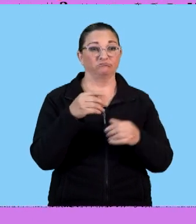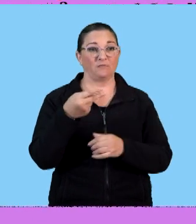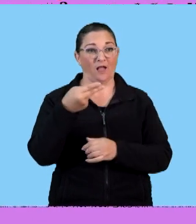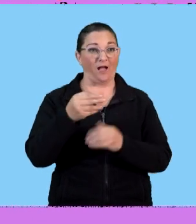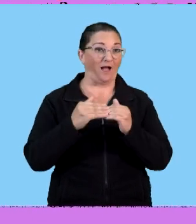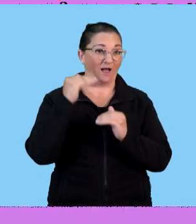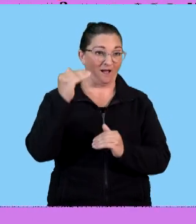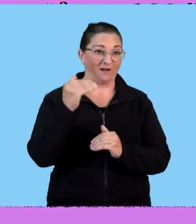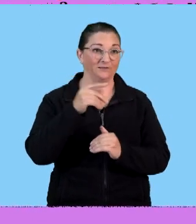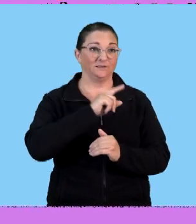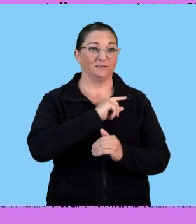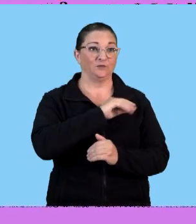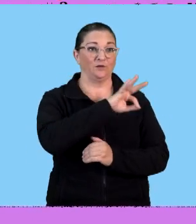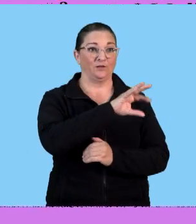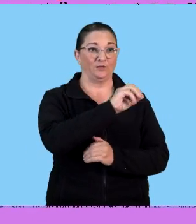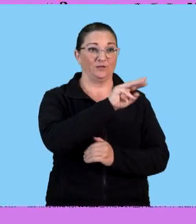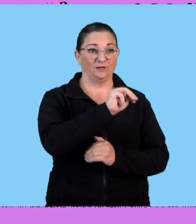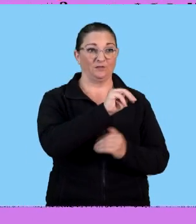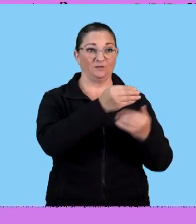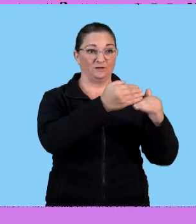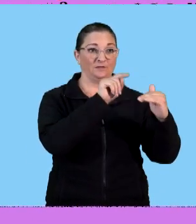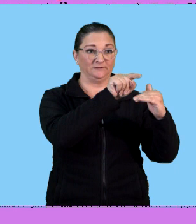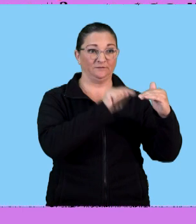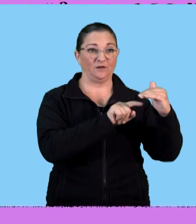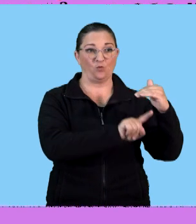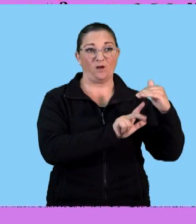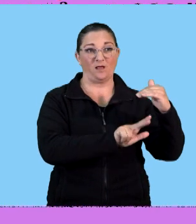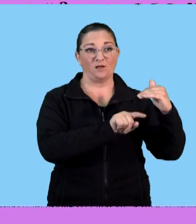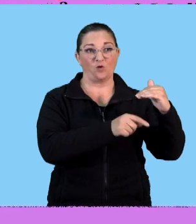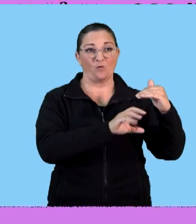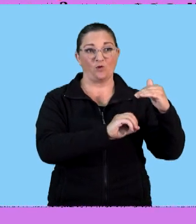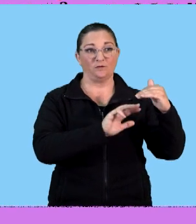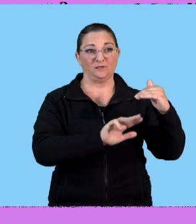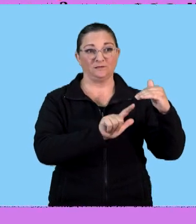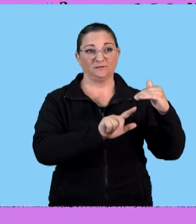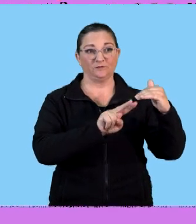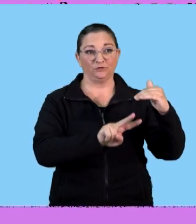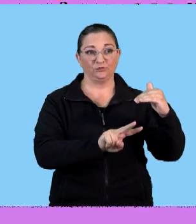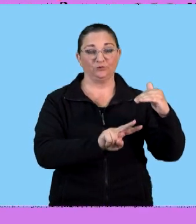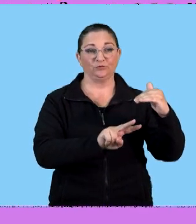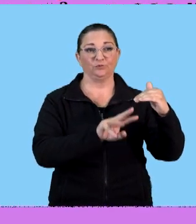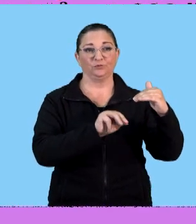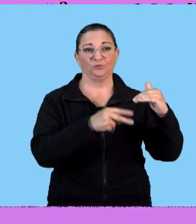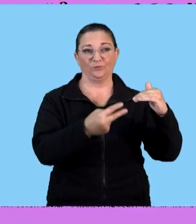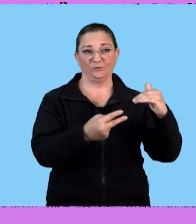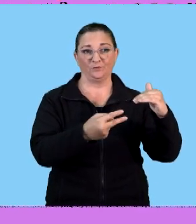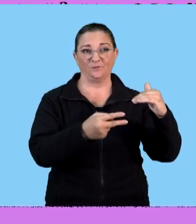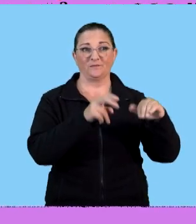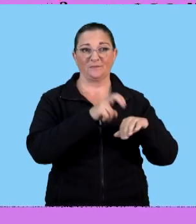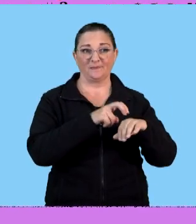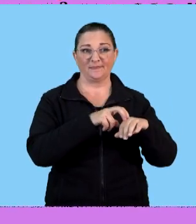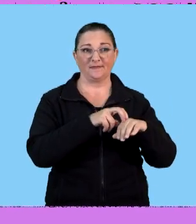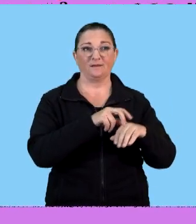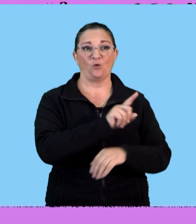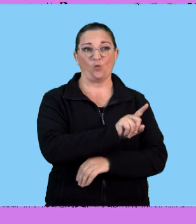divided by the area, basically. I ended with 1,657. And based on the instruction that I must round off to the nearest